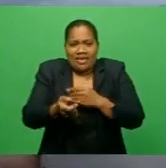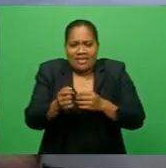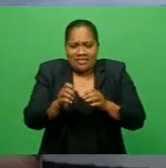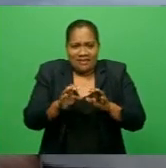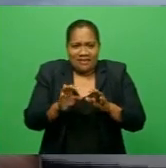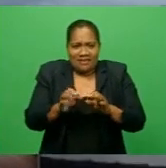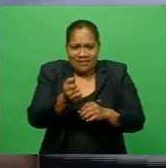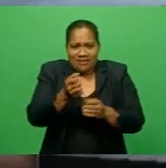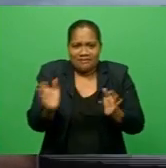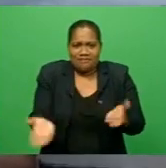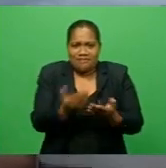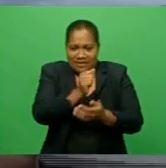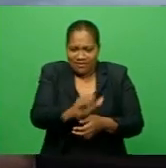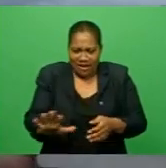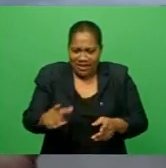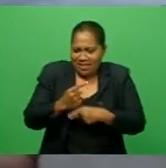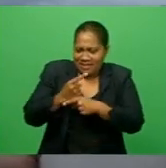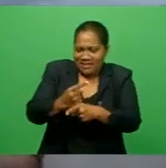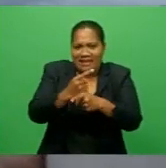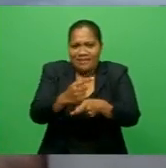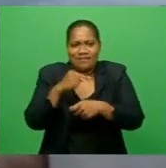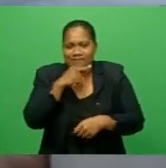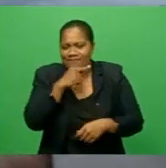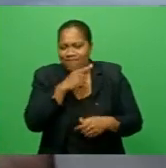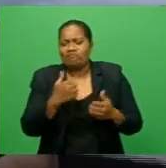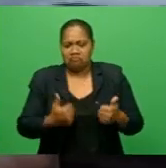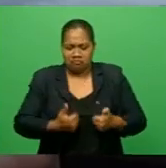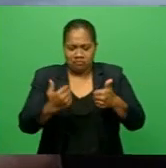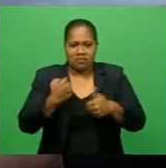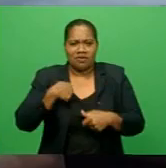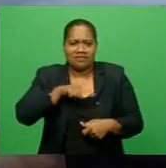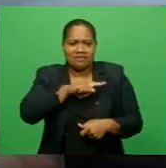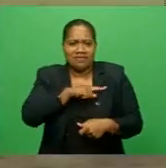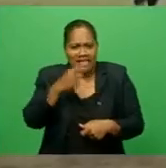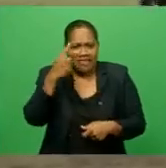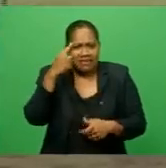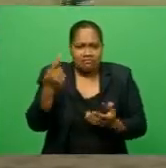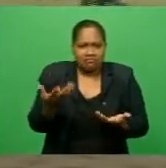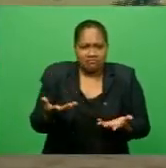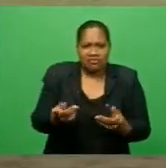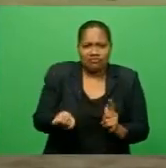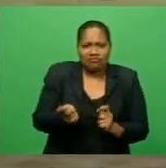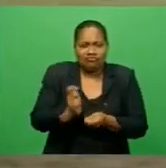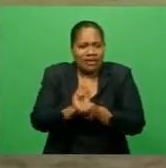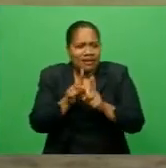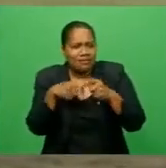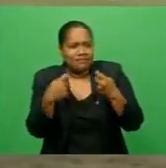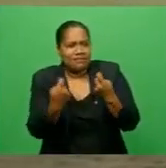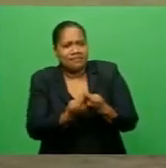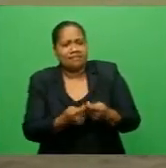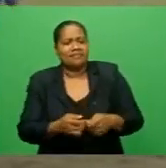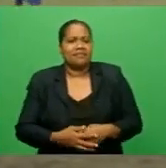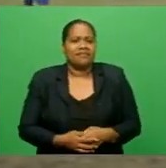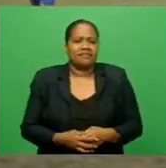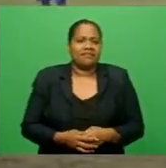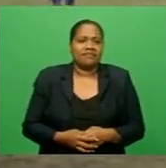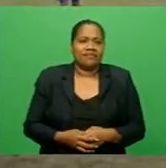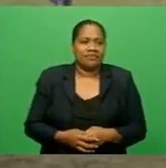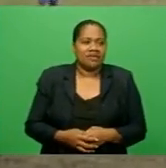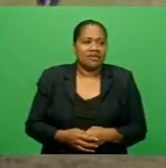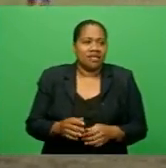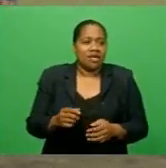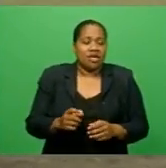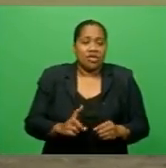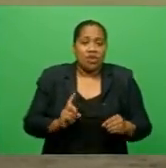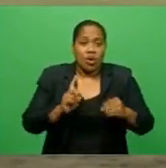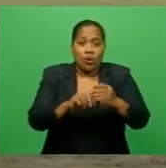boys, which is good for us. So I think he has changed the team today. Goalkeeper Vereti Dixon believes they were